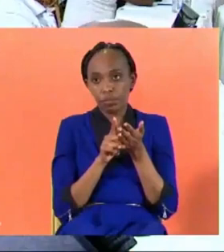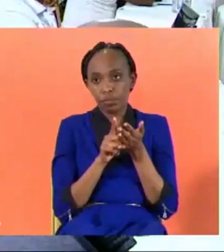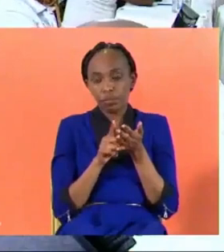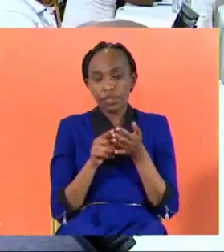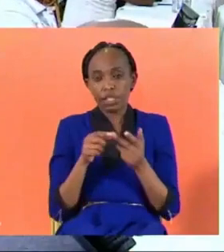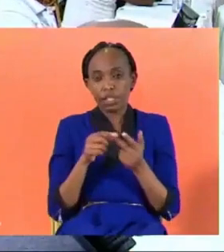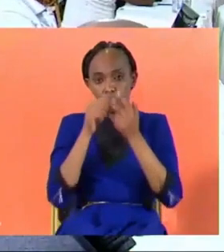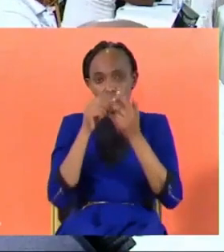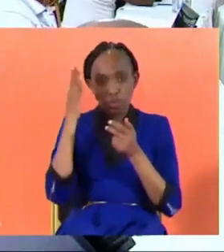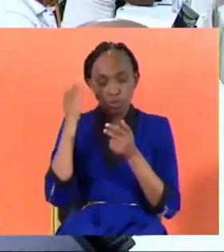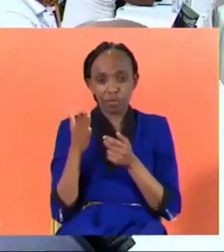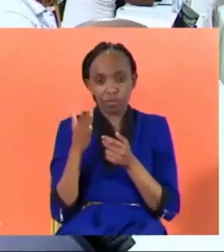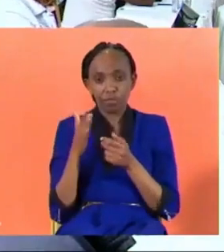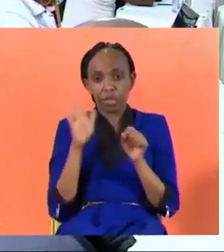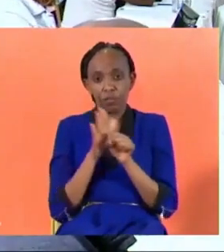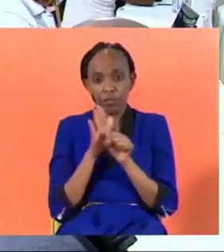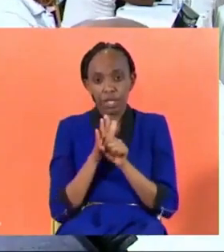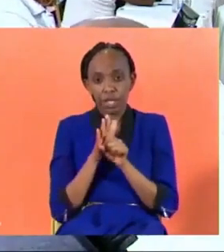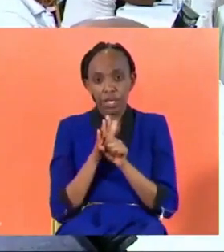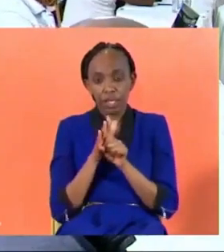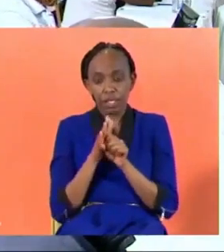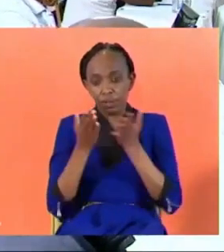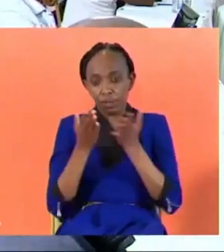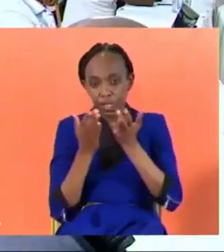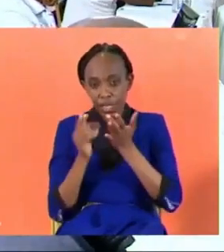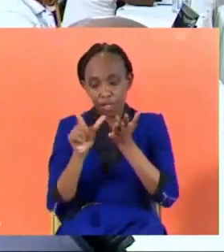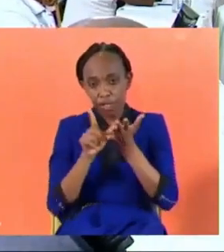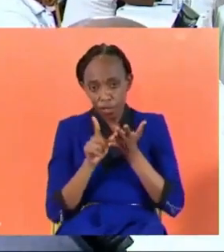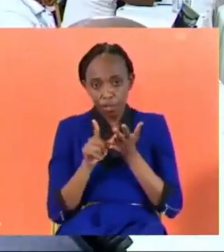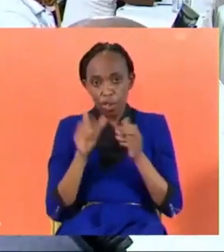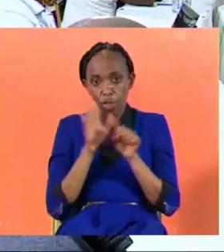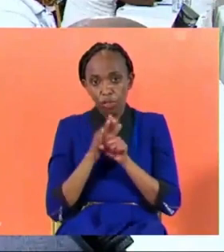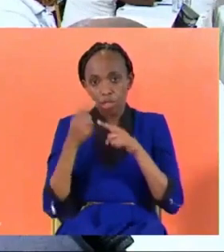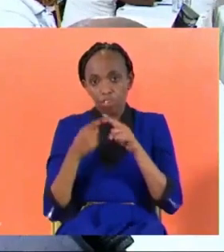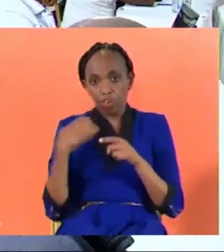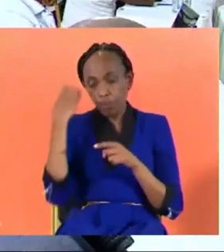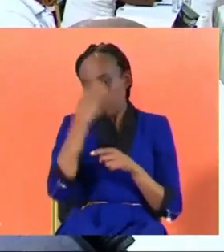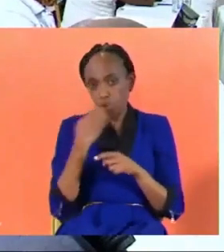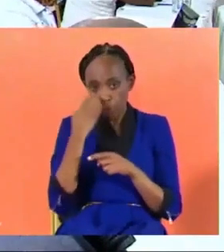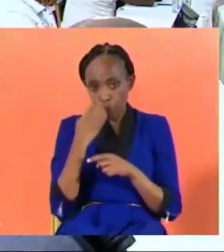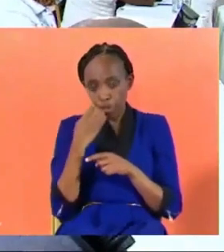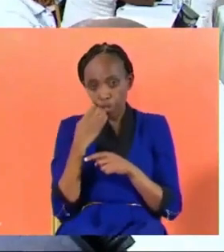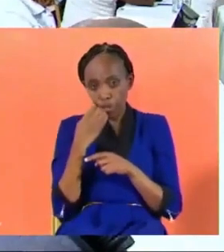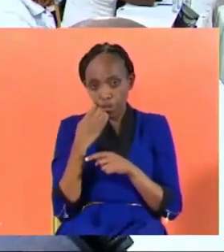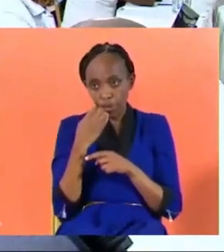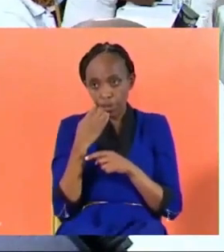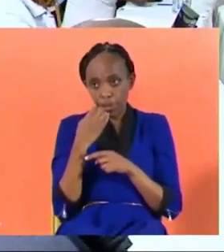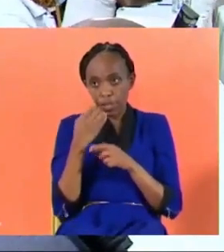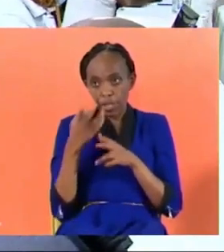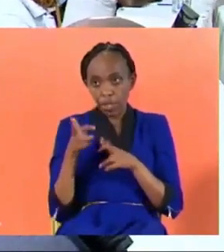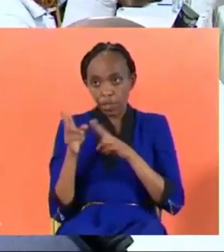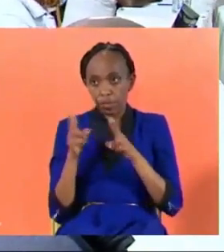unique in the sense that a majority of it is commercial debt, mostly through the Eurobond holders. So